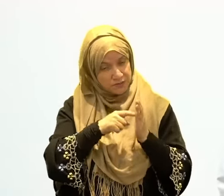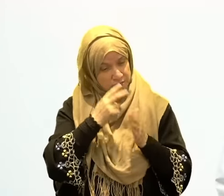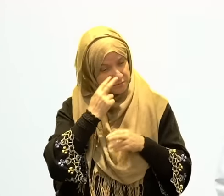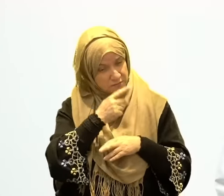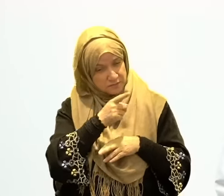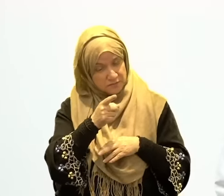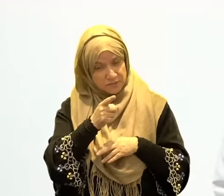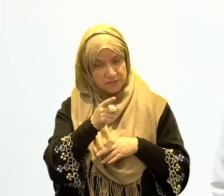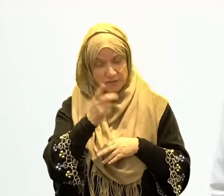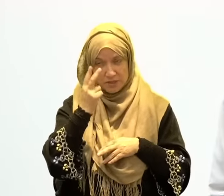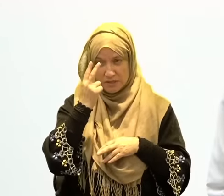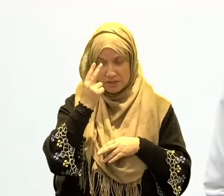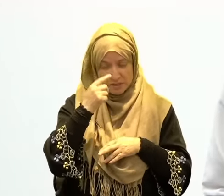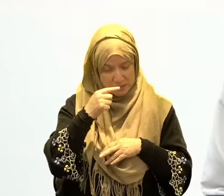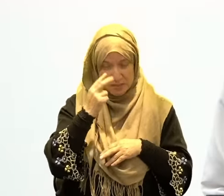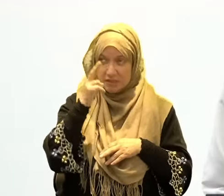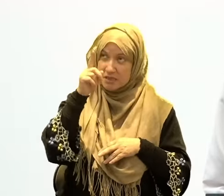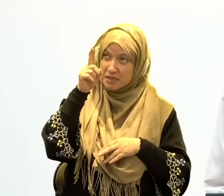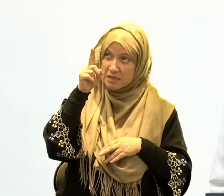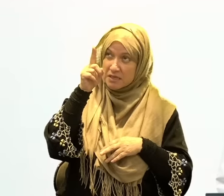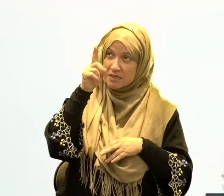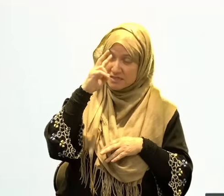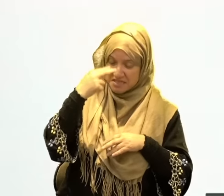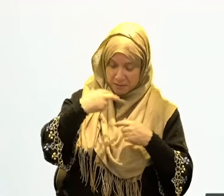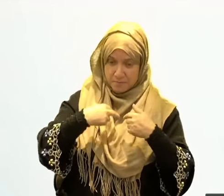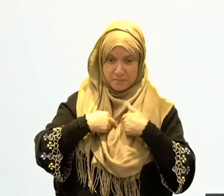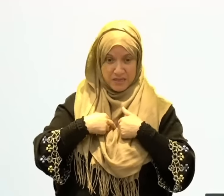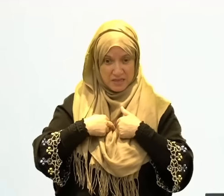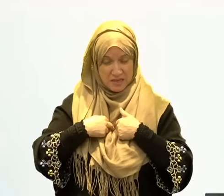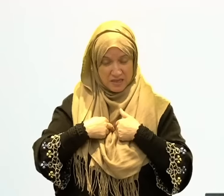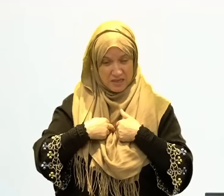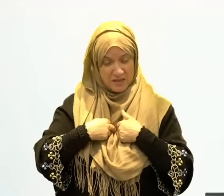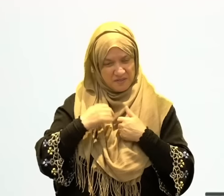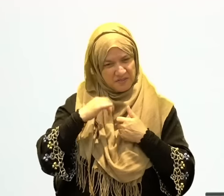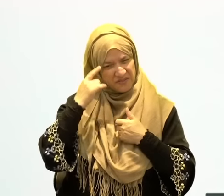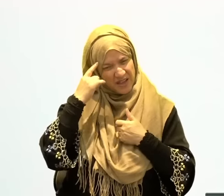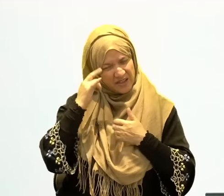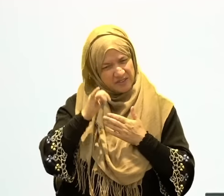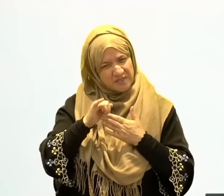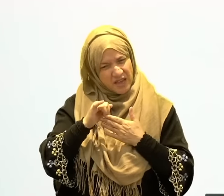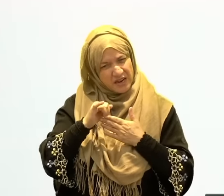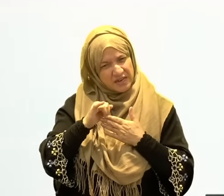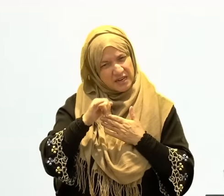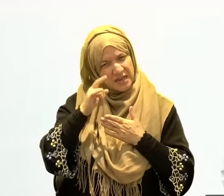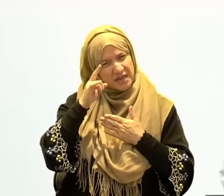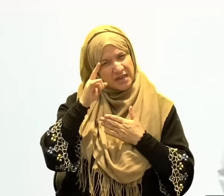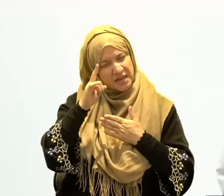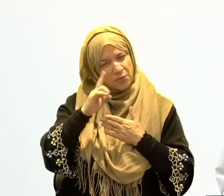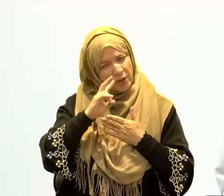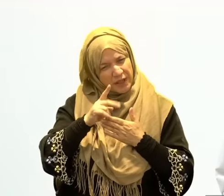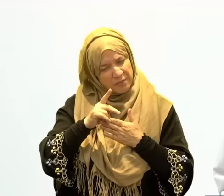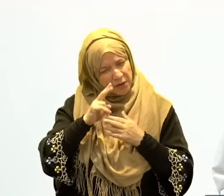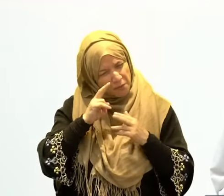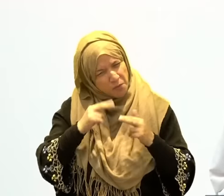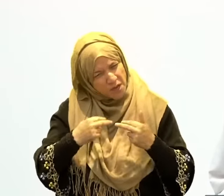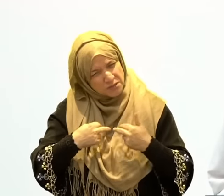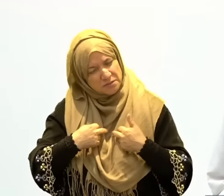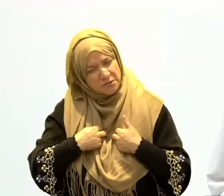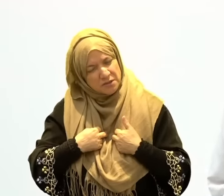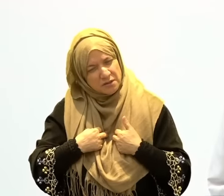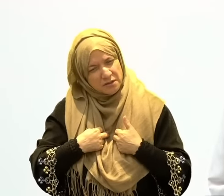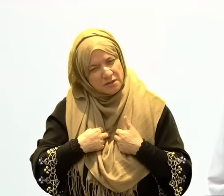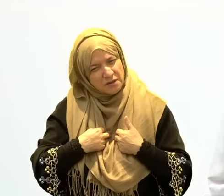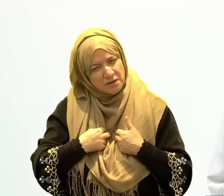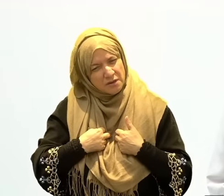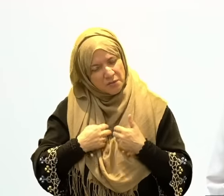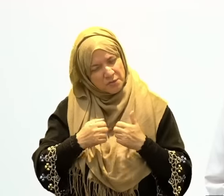me right now. Allah is witnessing me. Allah is with me in His knowledge and in His sight. Allah subhanahu wa ta'ala is present. I have